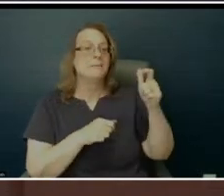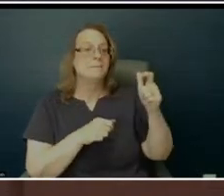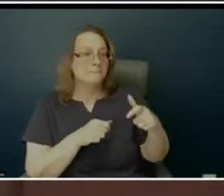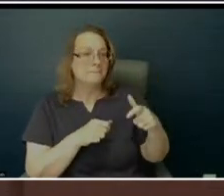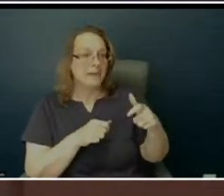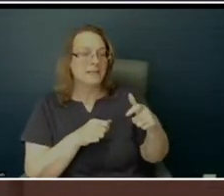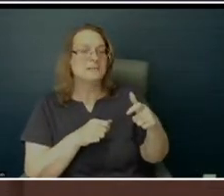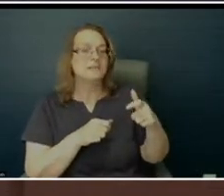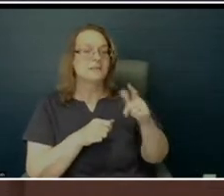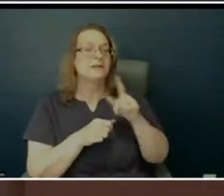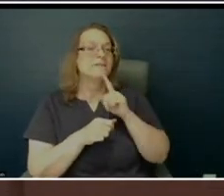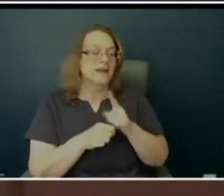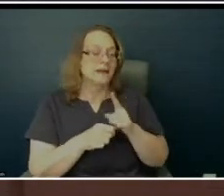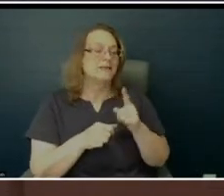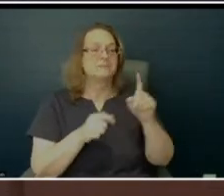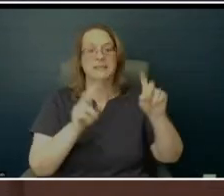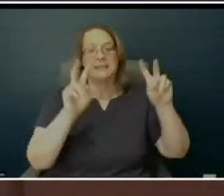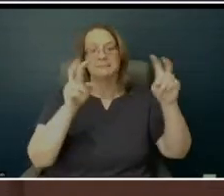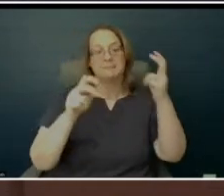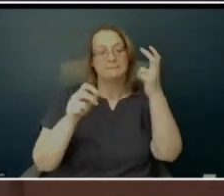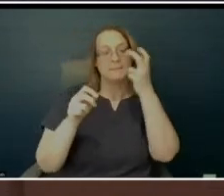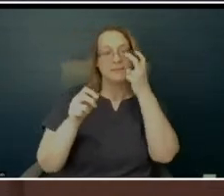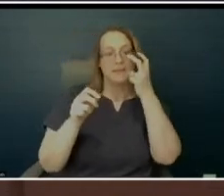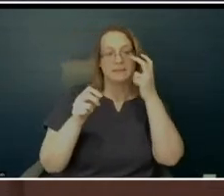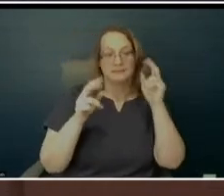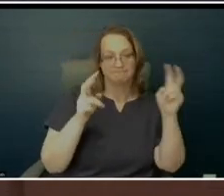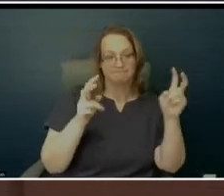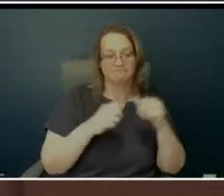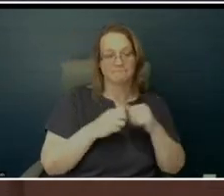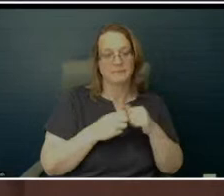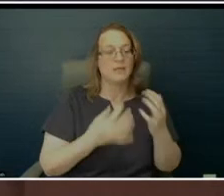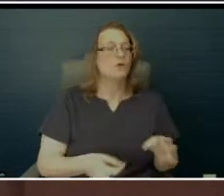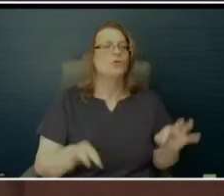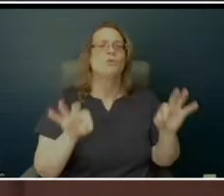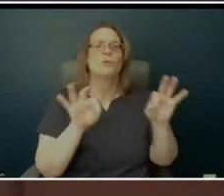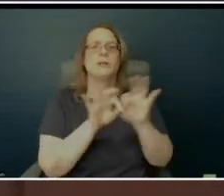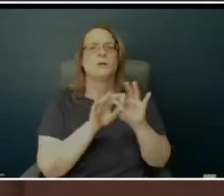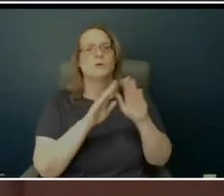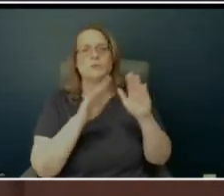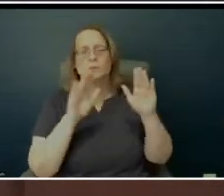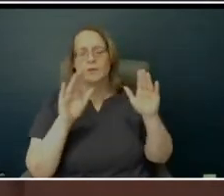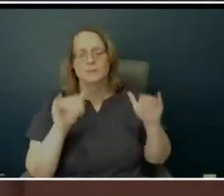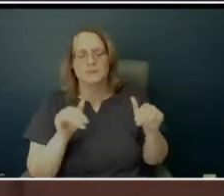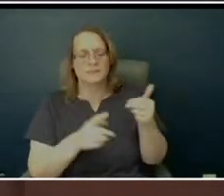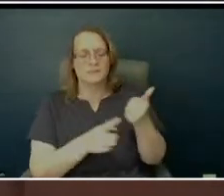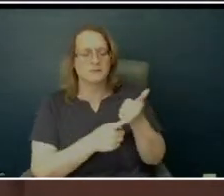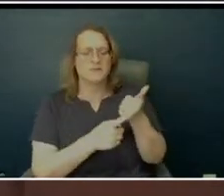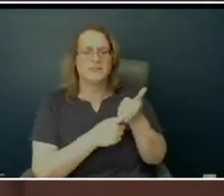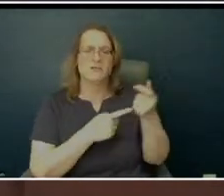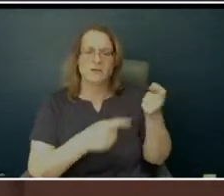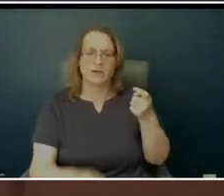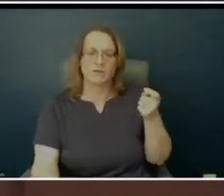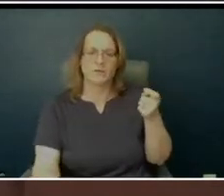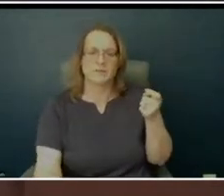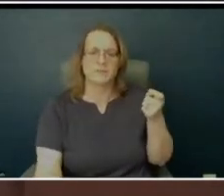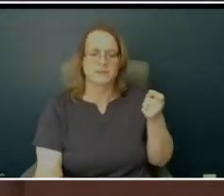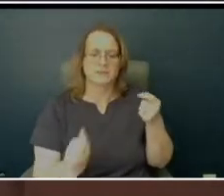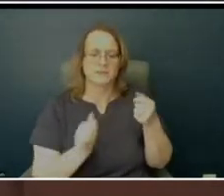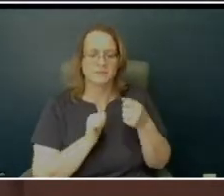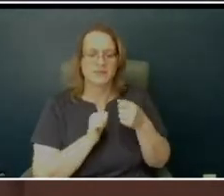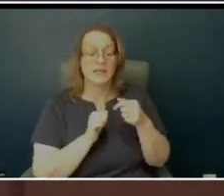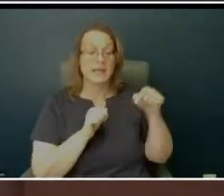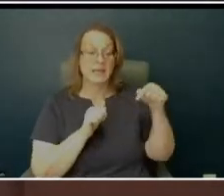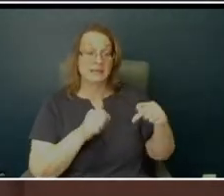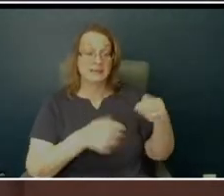be blind. That is critical to our whole system of self-governance. During this hearing, you'll hear time and